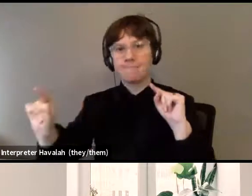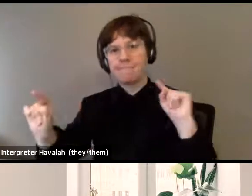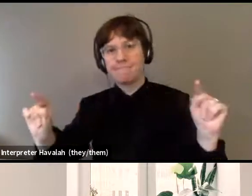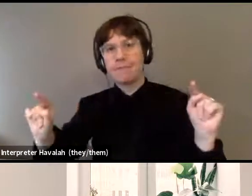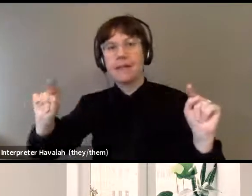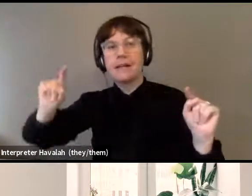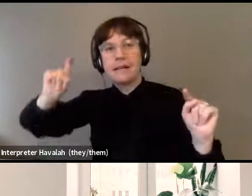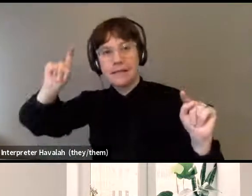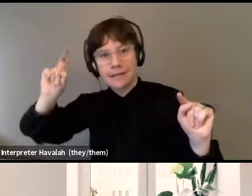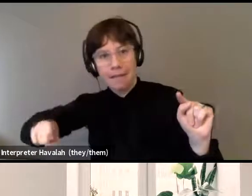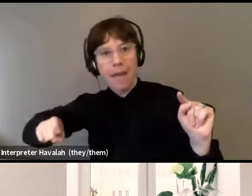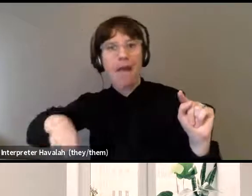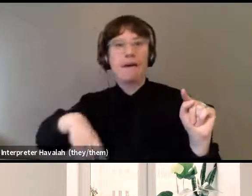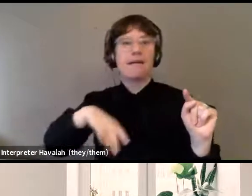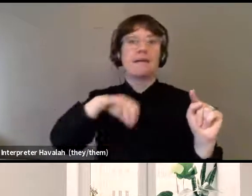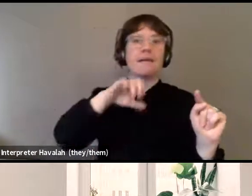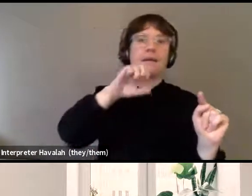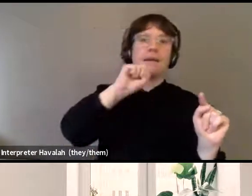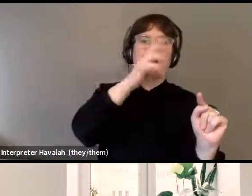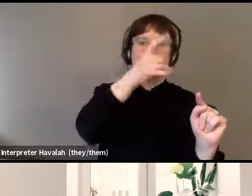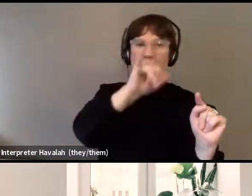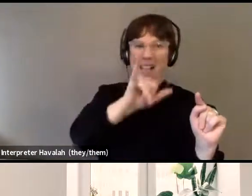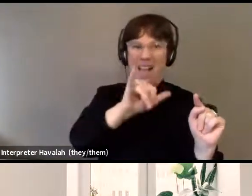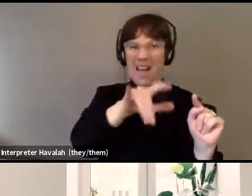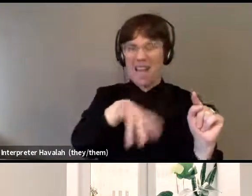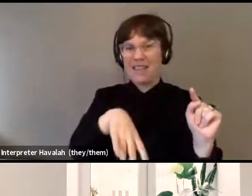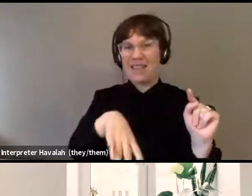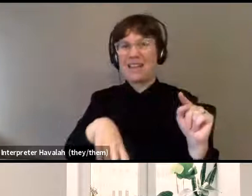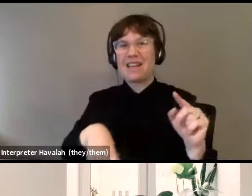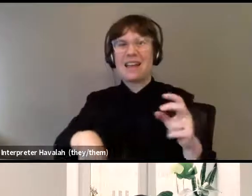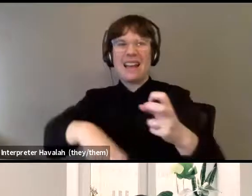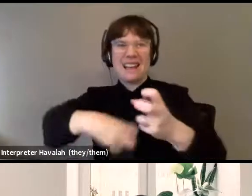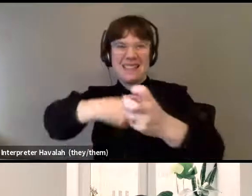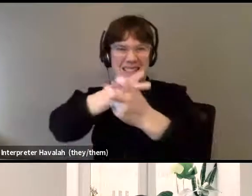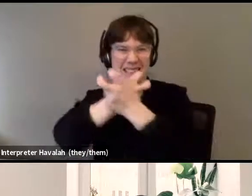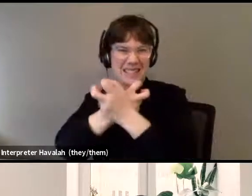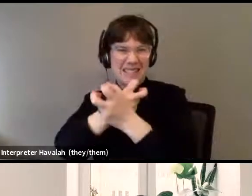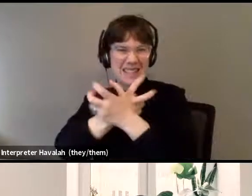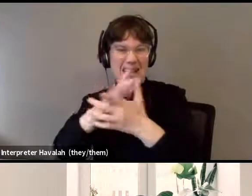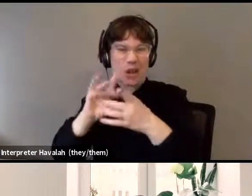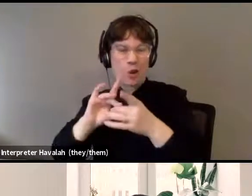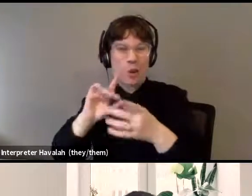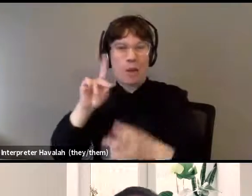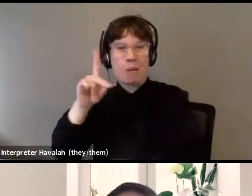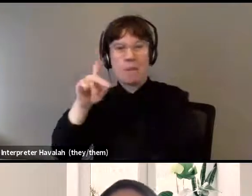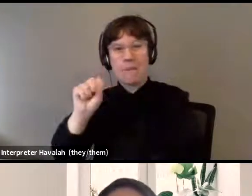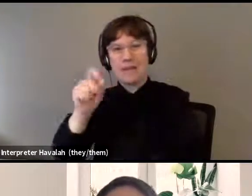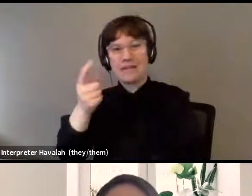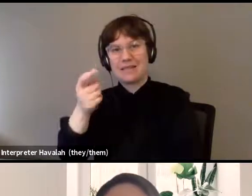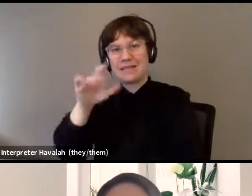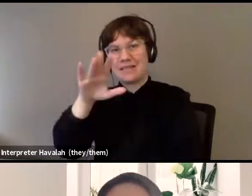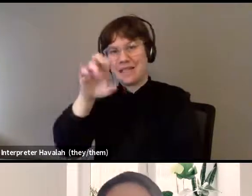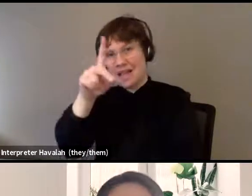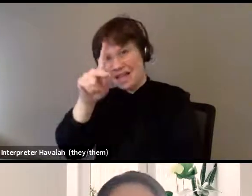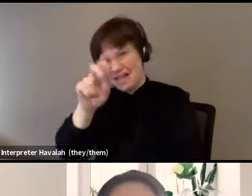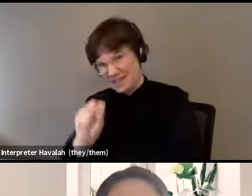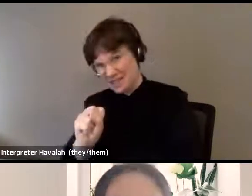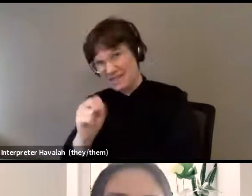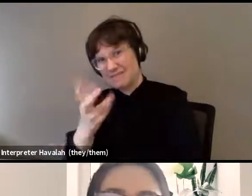versus supply side with the toxicity due to pesticides that is often associated with conventionally grown